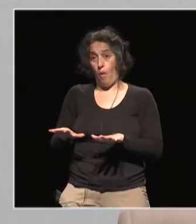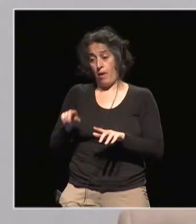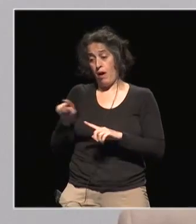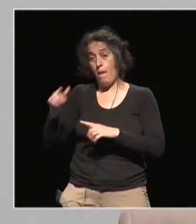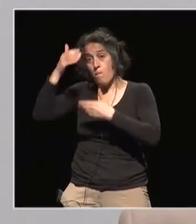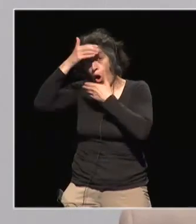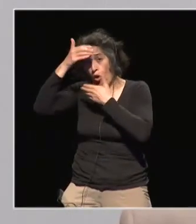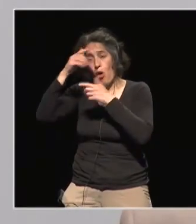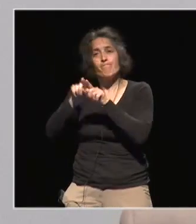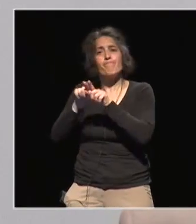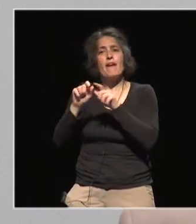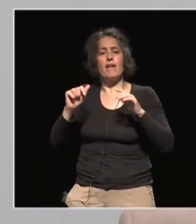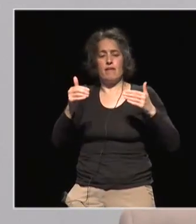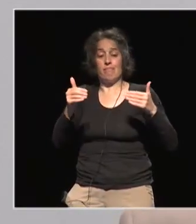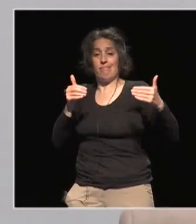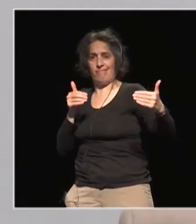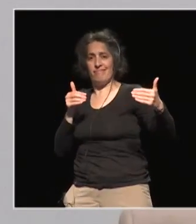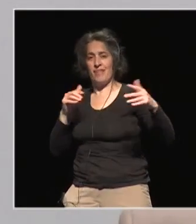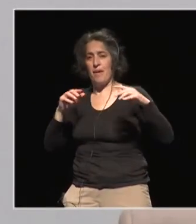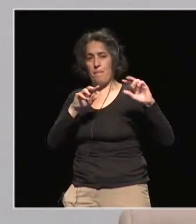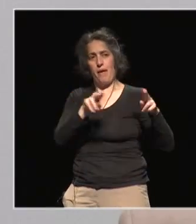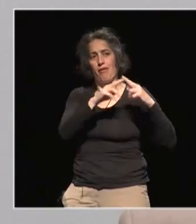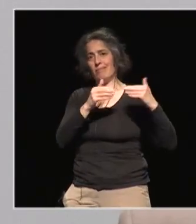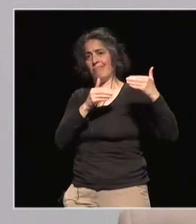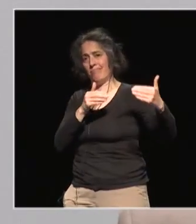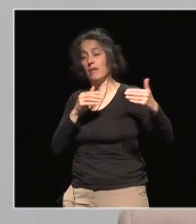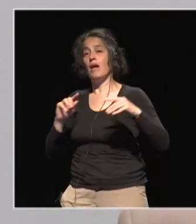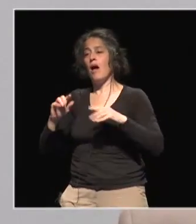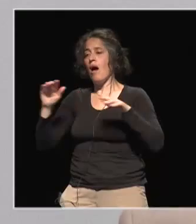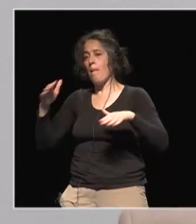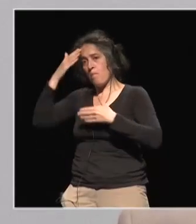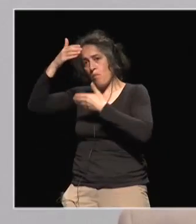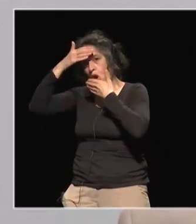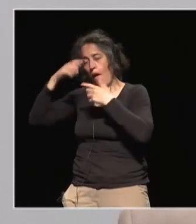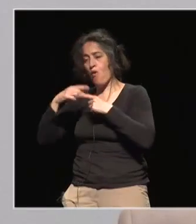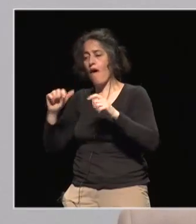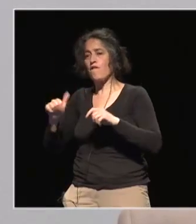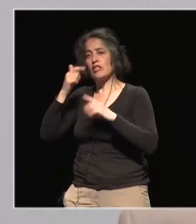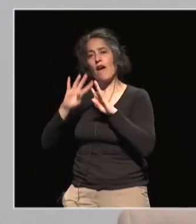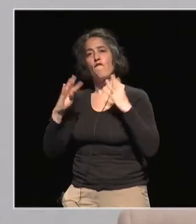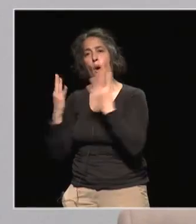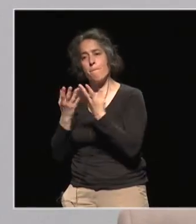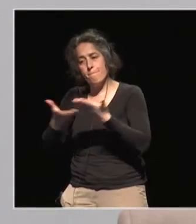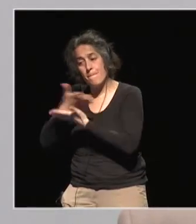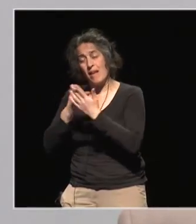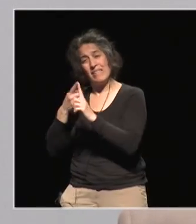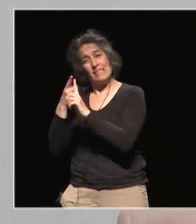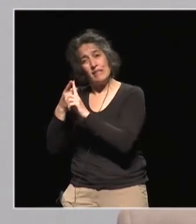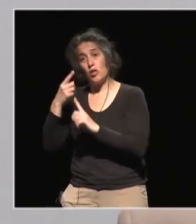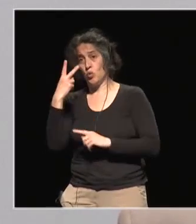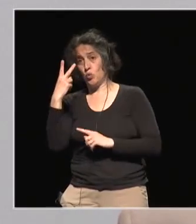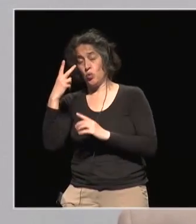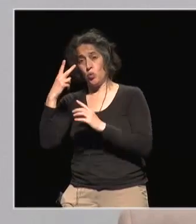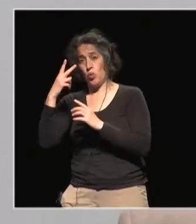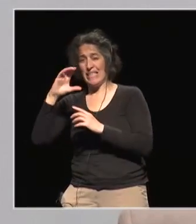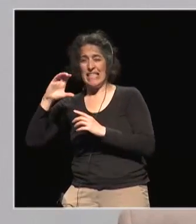bring together a first assessment on collectively how far we are in reaching the 2 centigrades goal. And the